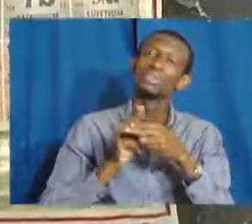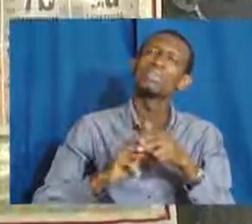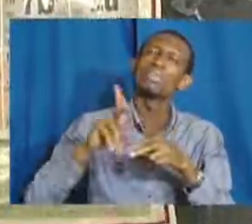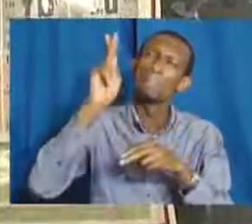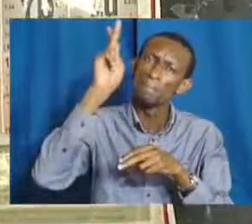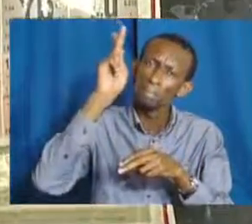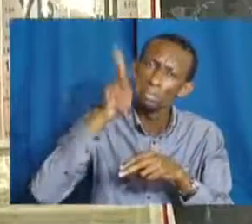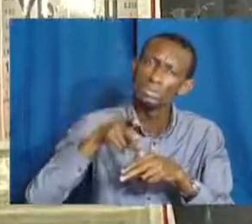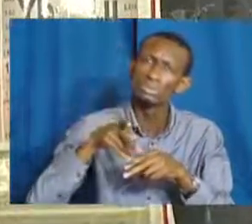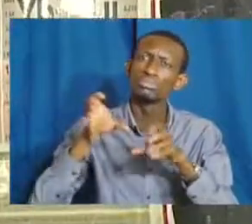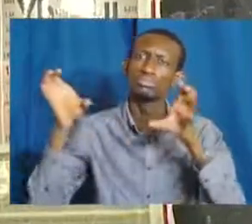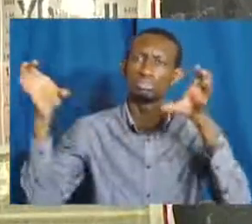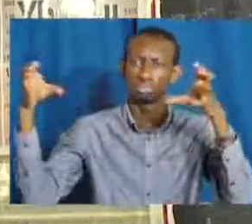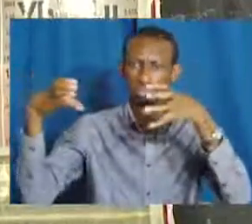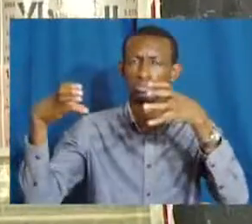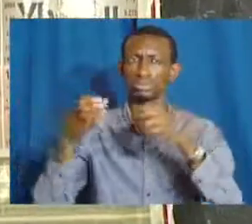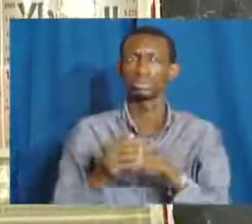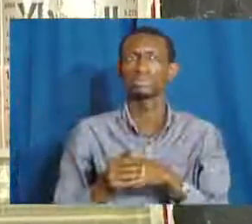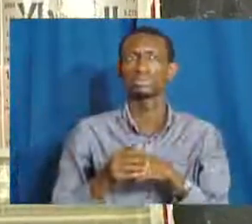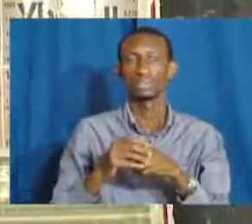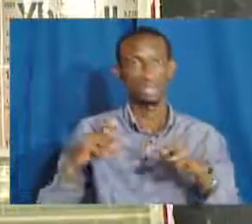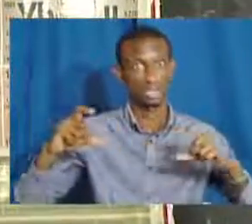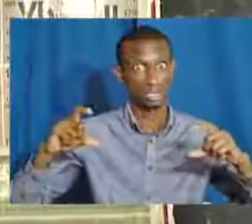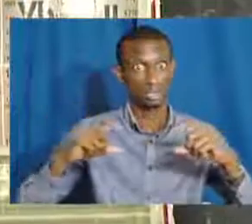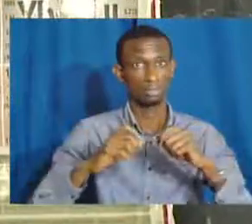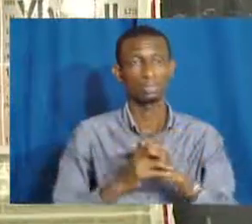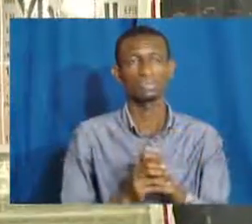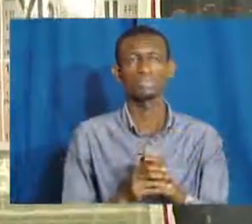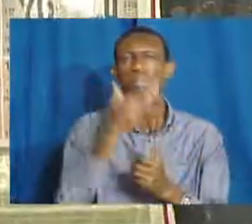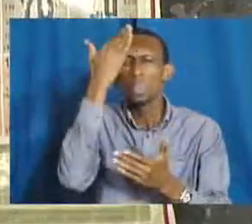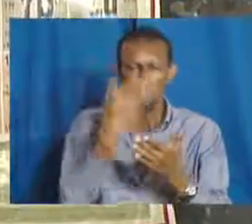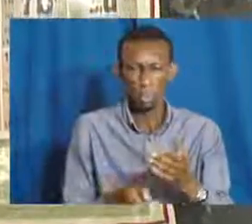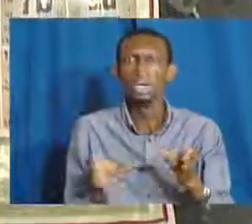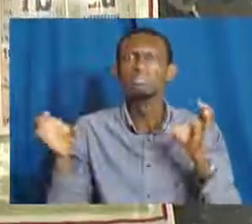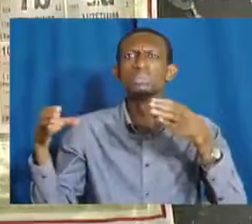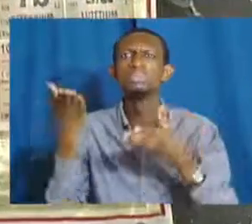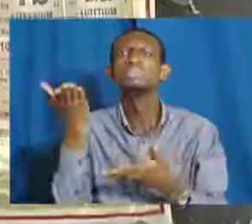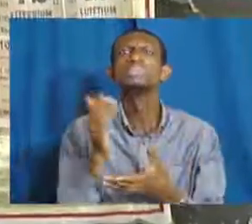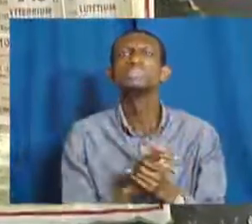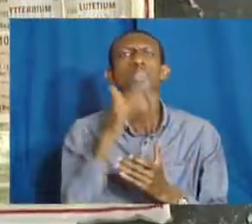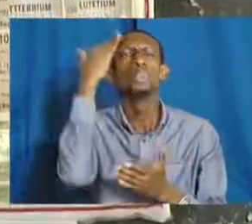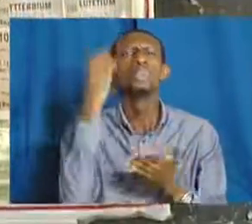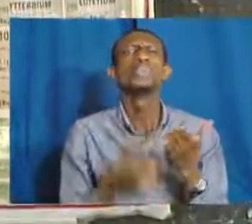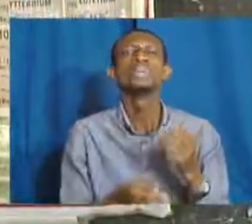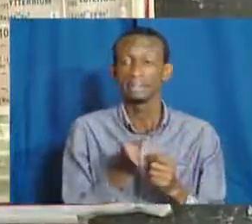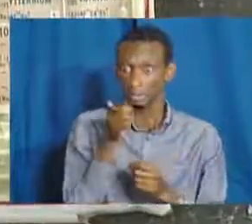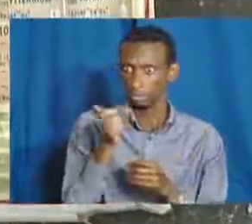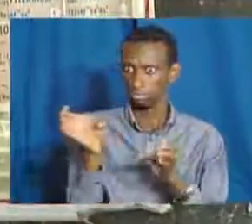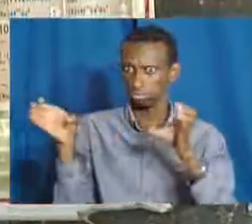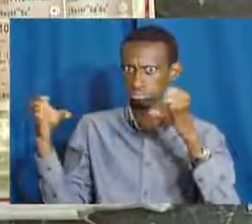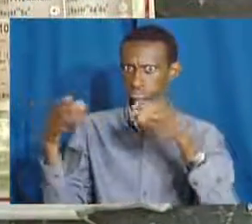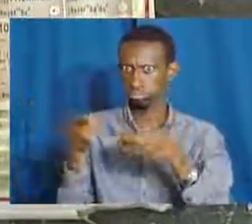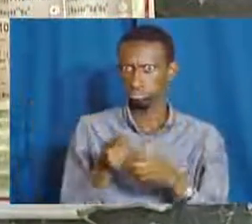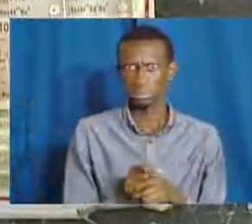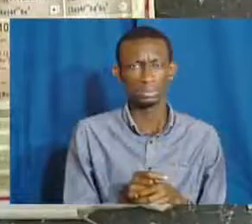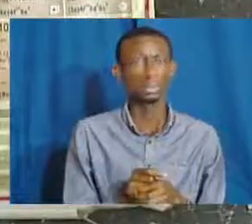are called P block elements. Why these blocks? So these blocks are coming up as a